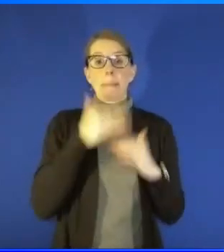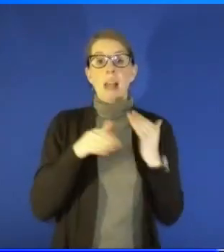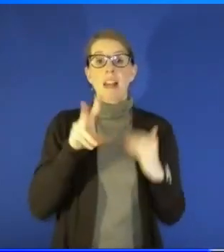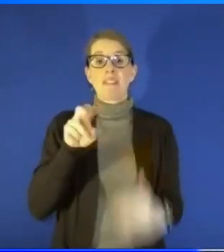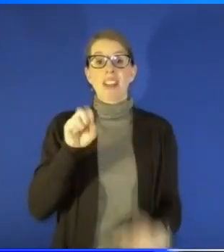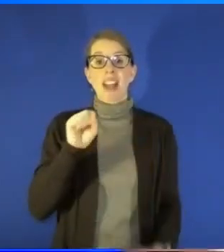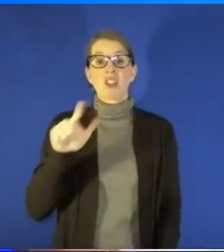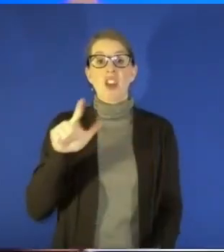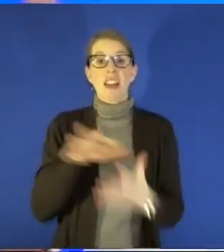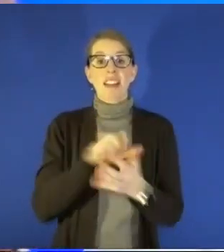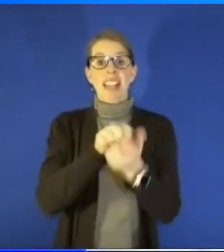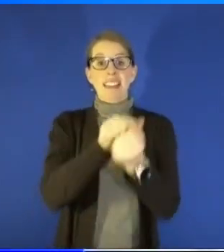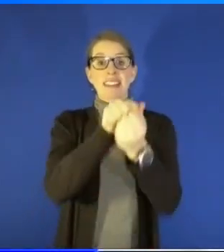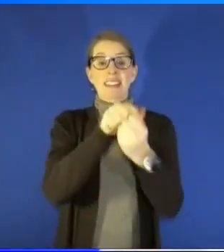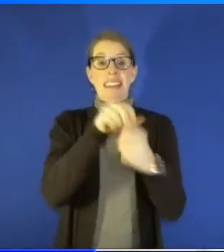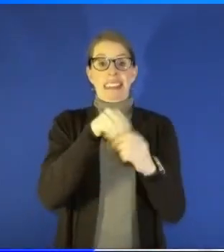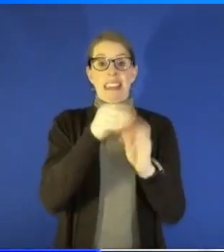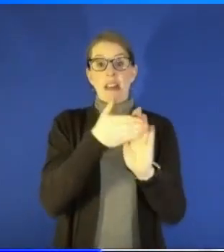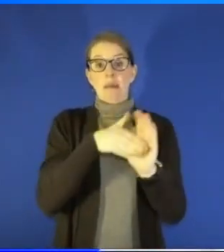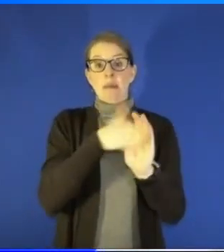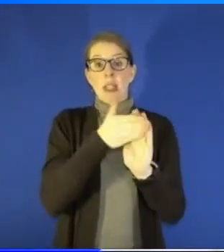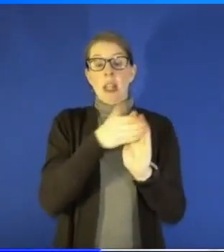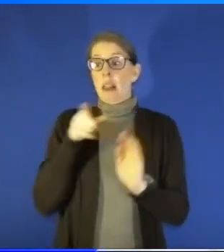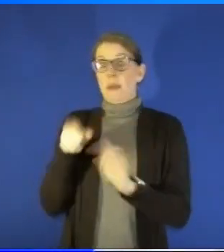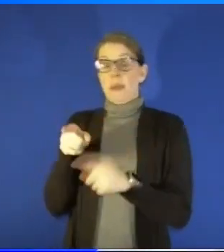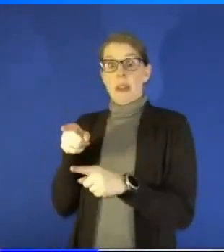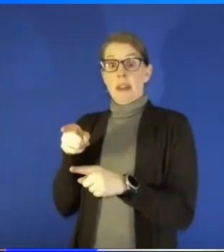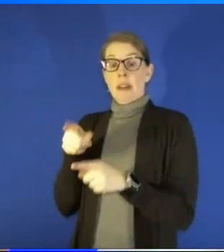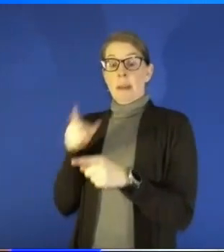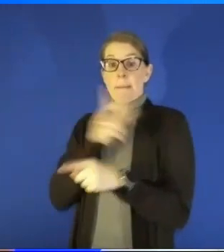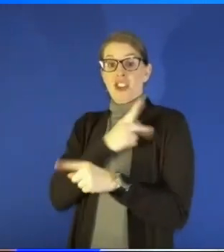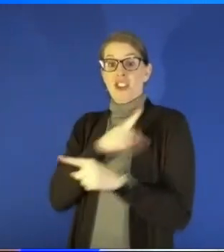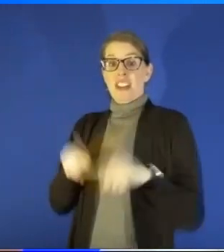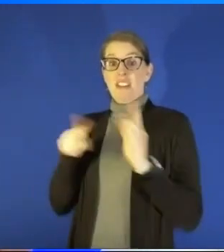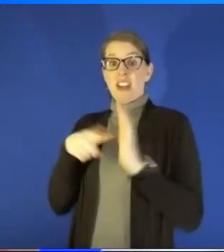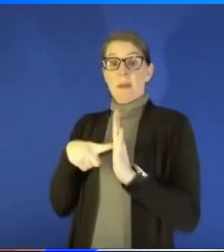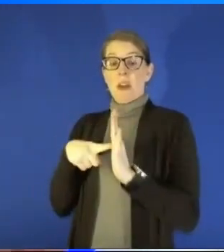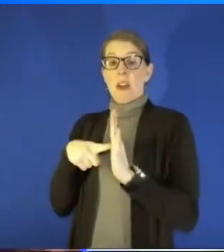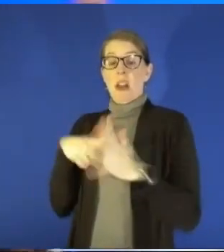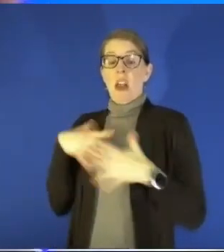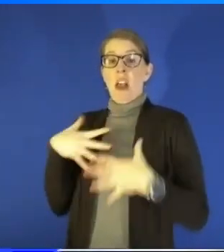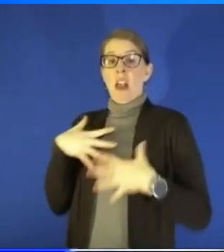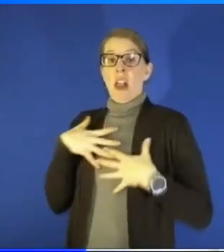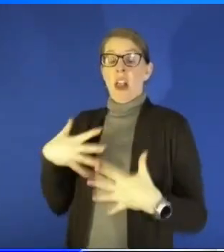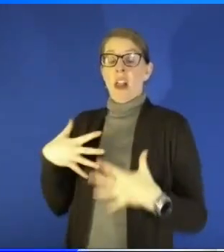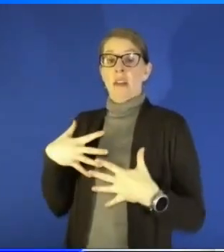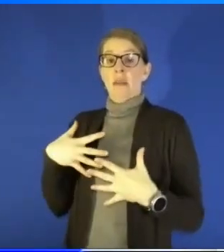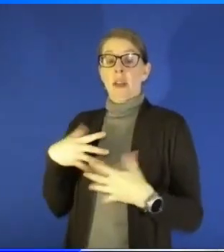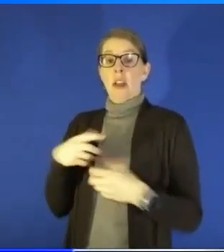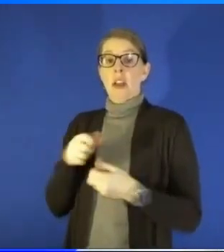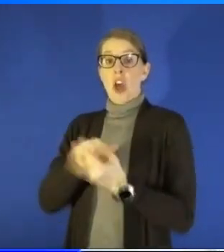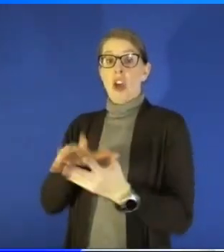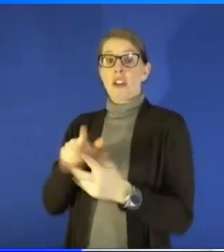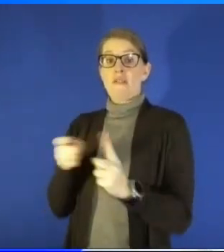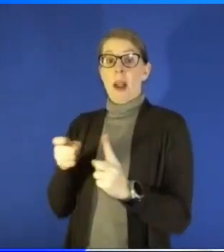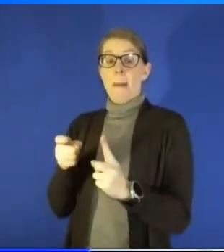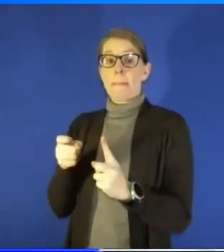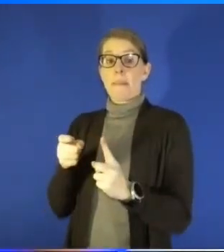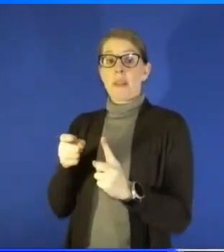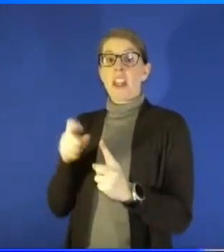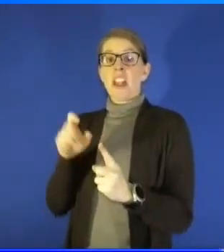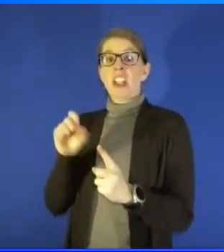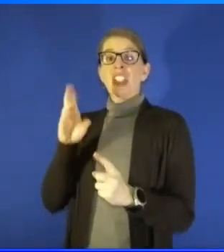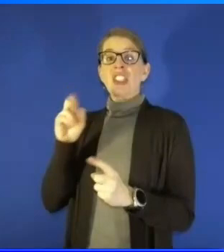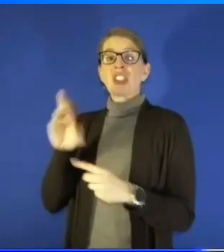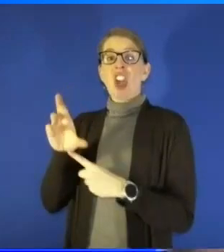inside. This patient has a different syndrome that's leading to their shortness of breath that's due to the scarring that they have inside the